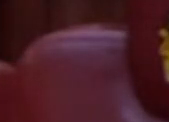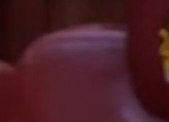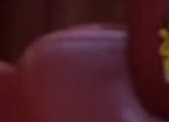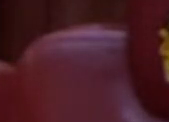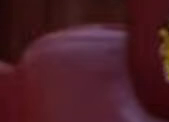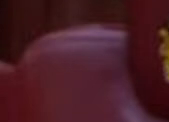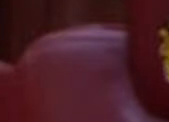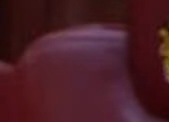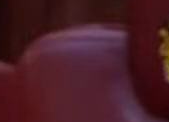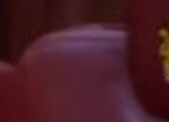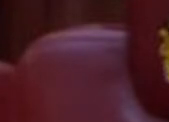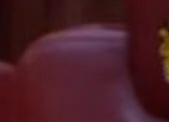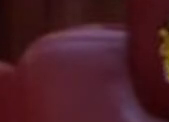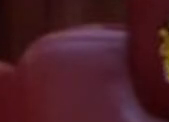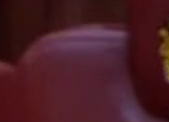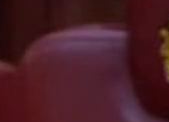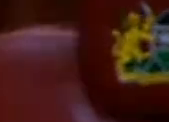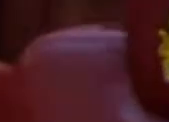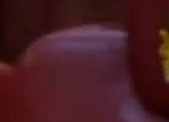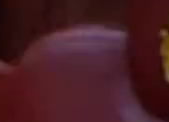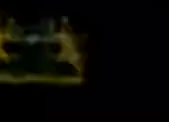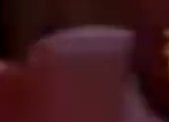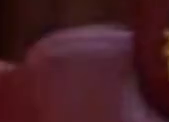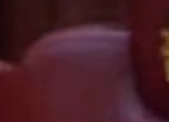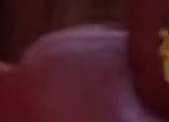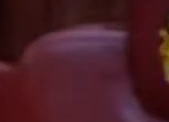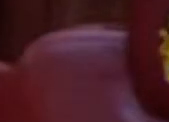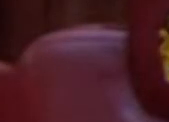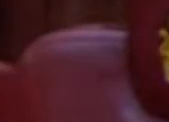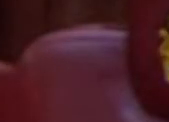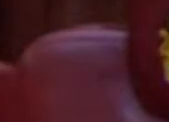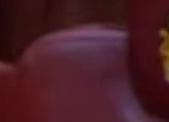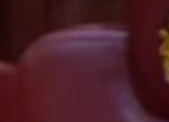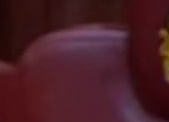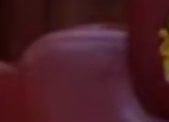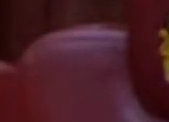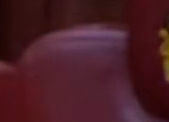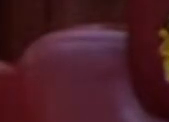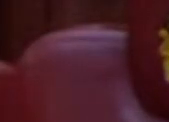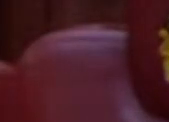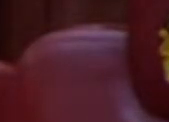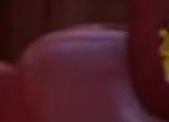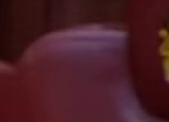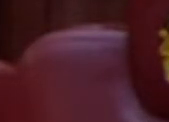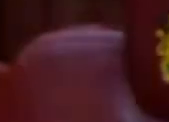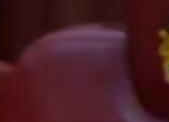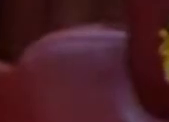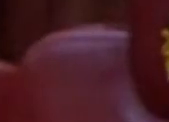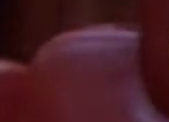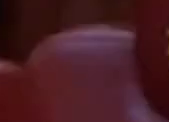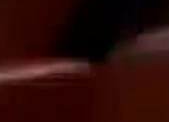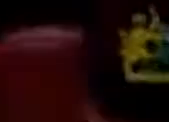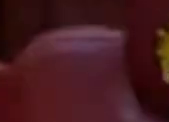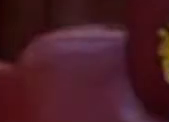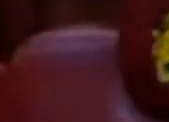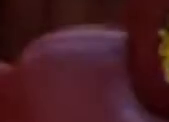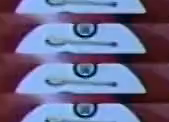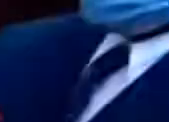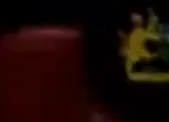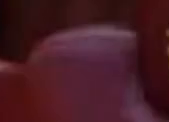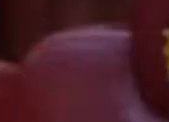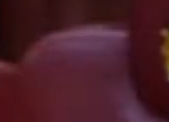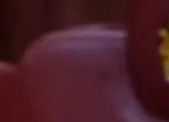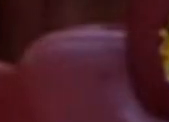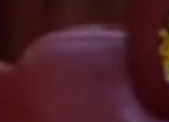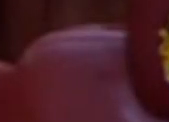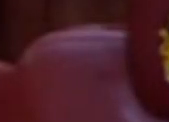And the counties also have suffered, Mr. Speaker. So unless we pass this and stabilize, go back to normal, Mr. Speaker,